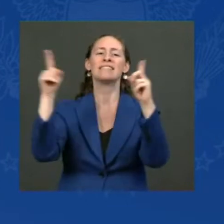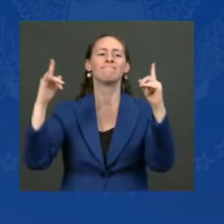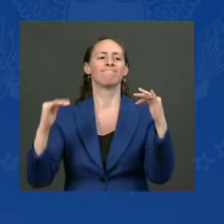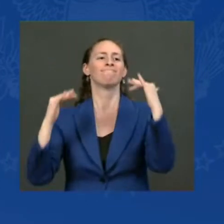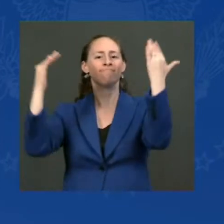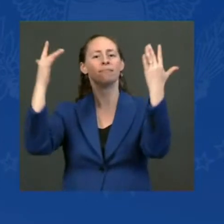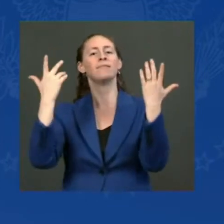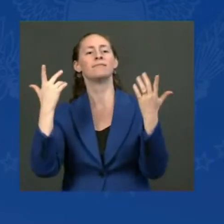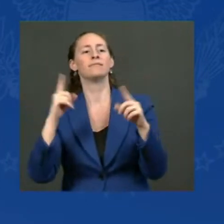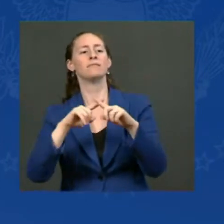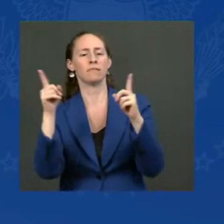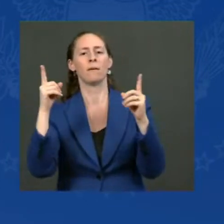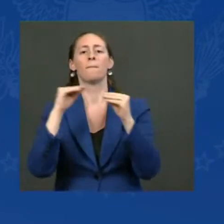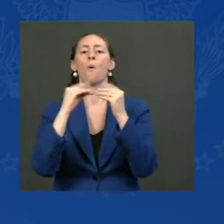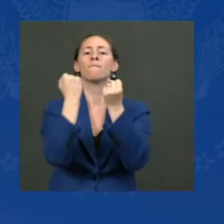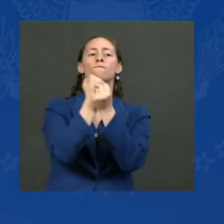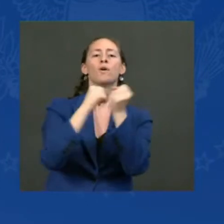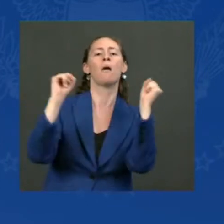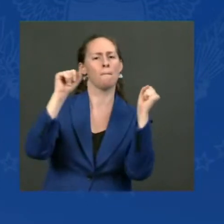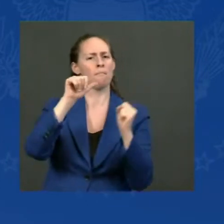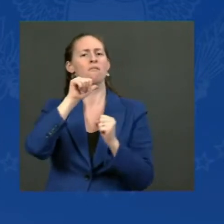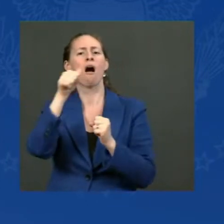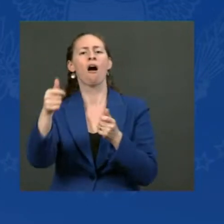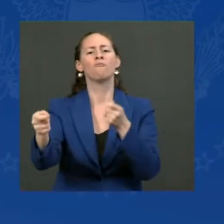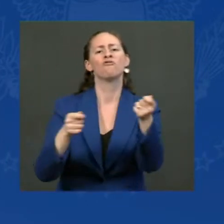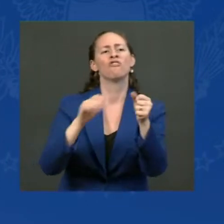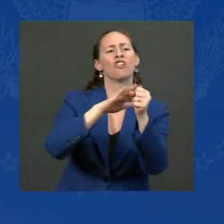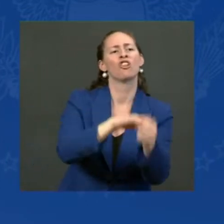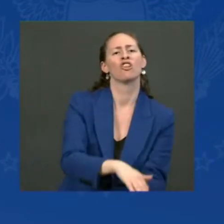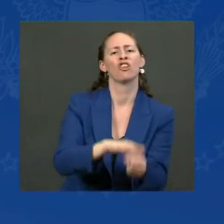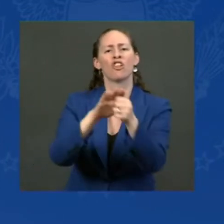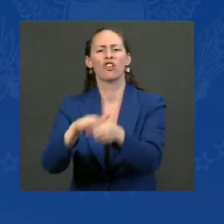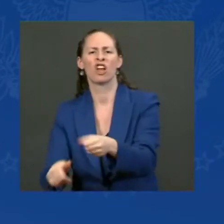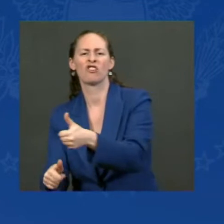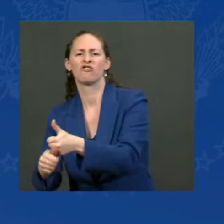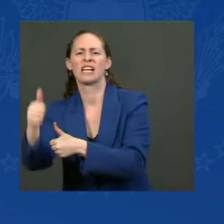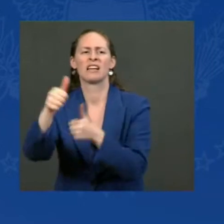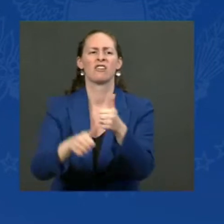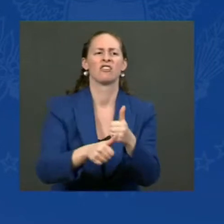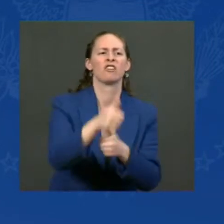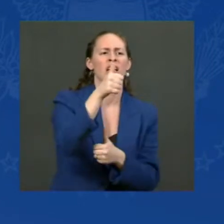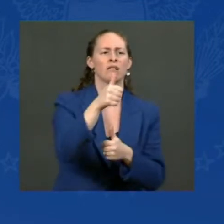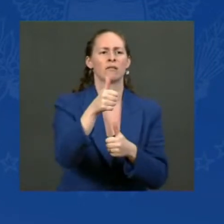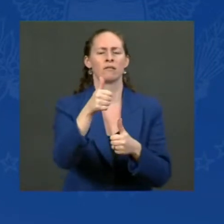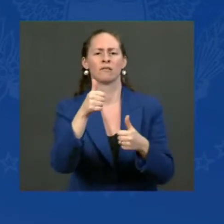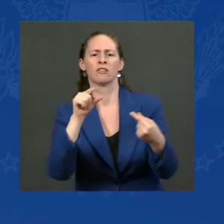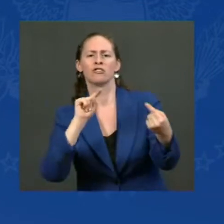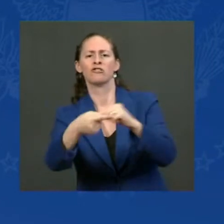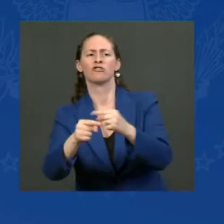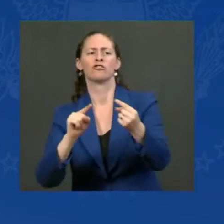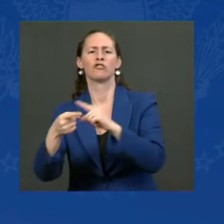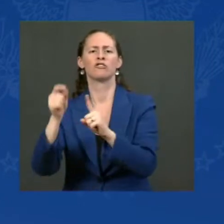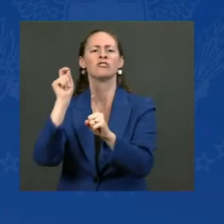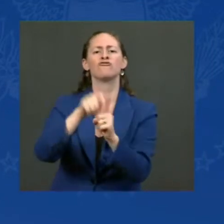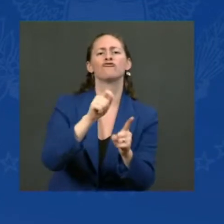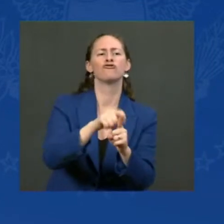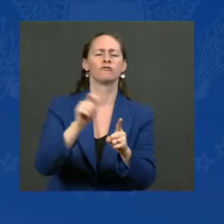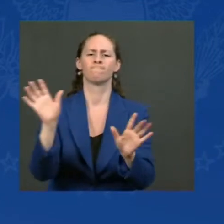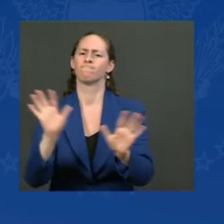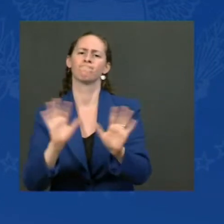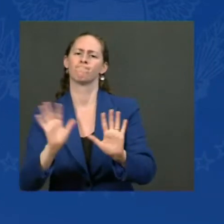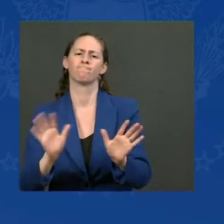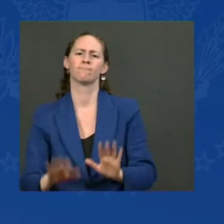not to suppress dissent or target minority communities. And the United States intends to make a